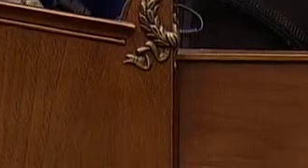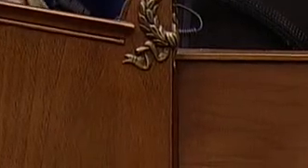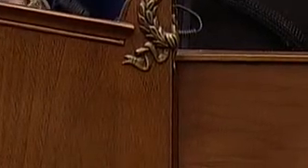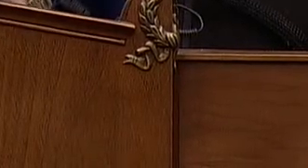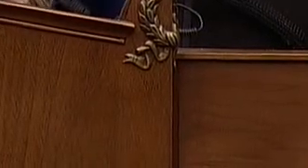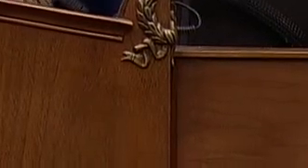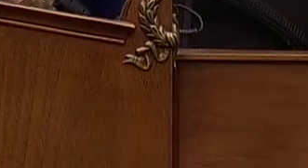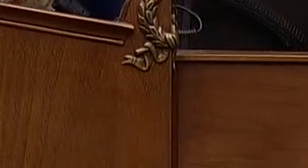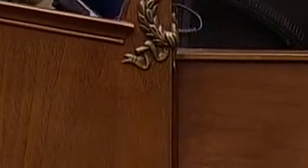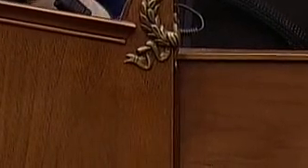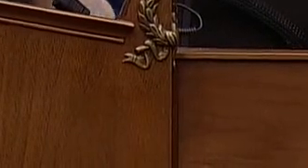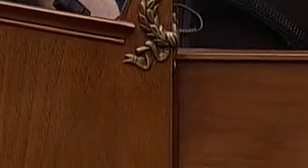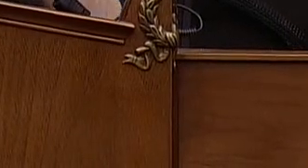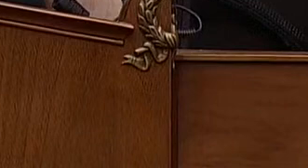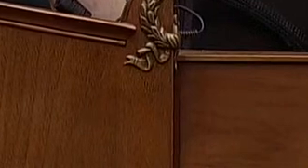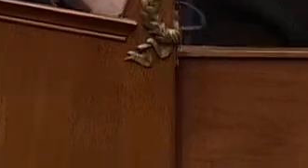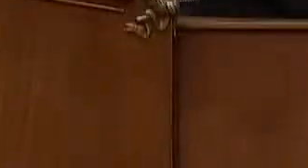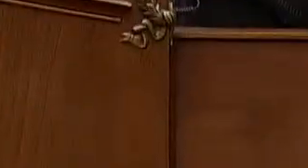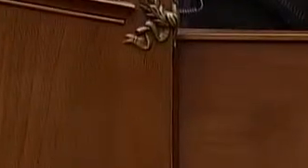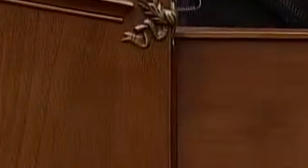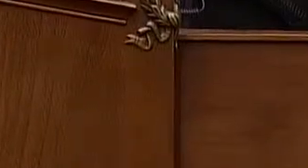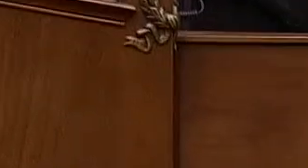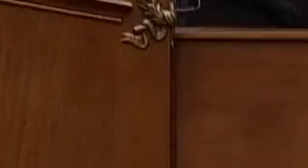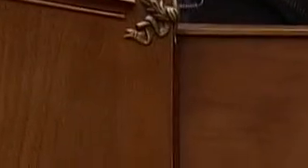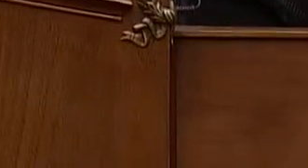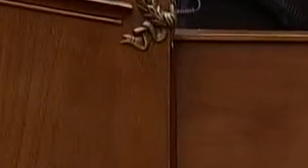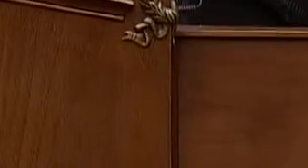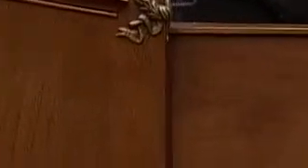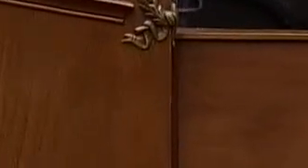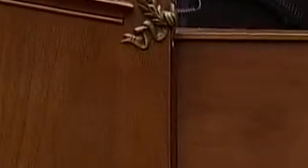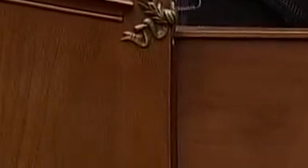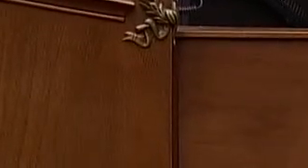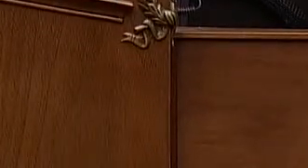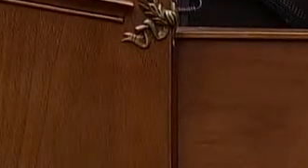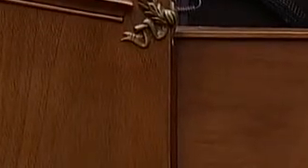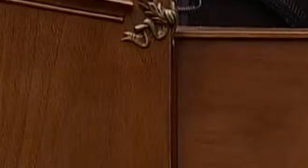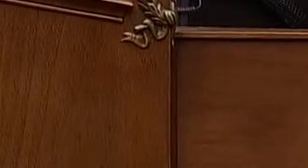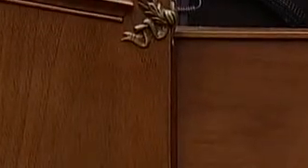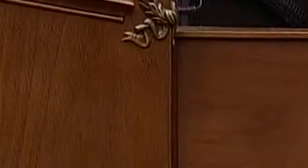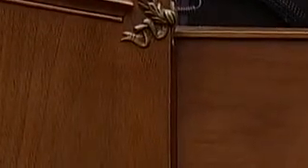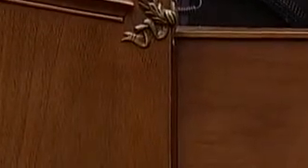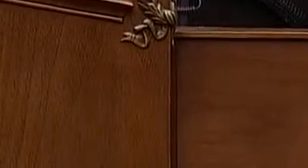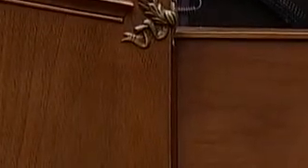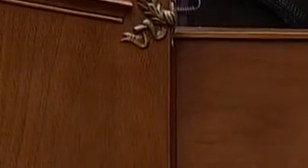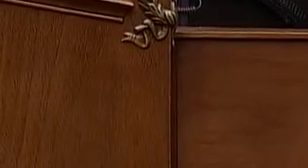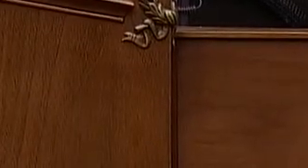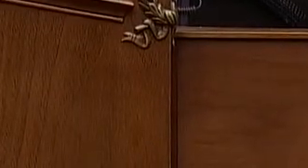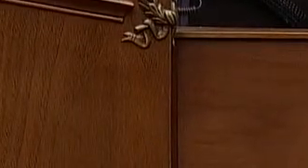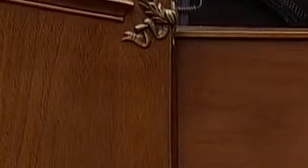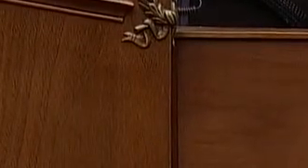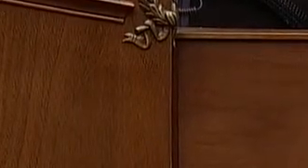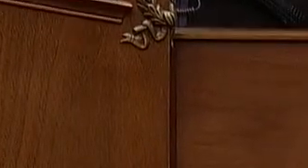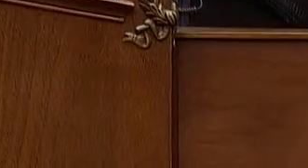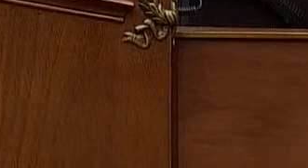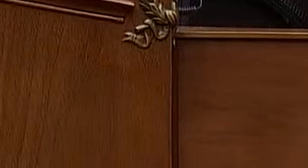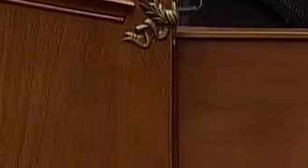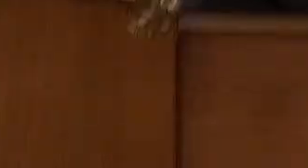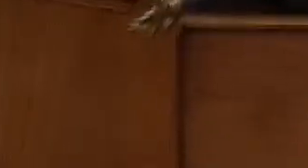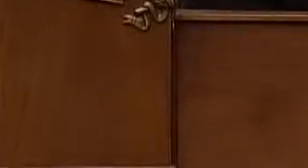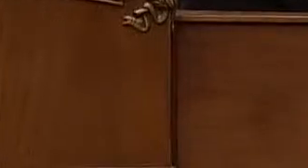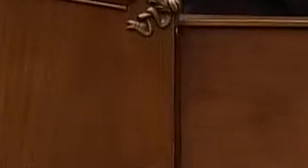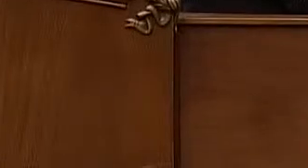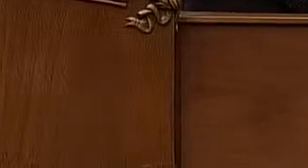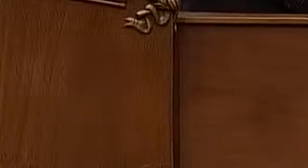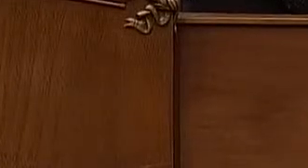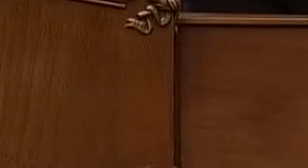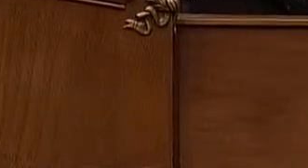entire country to have the federal government pick up billions and billions of annual dollars in expenses